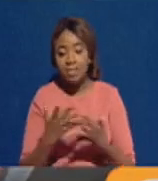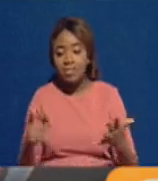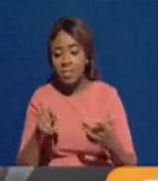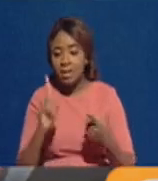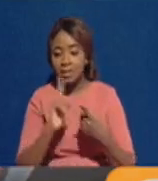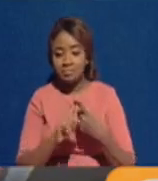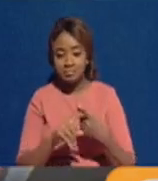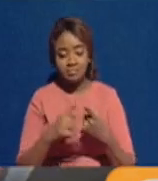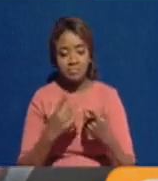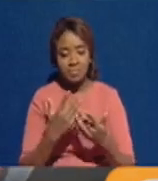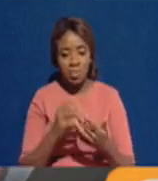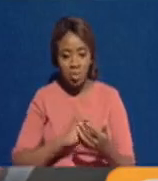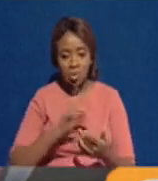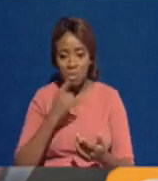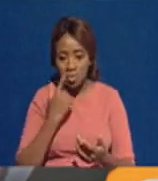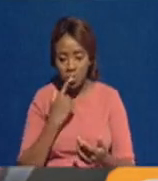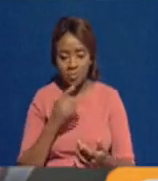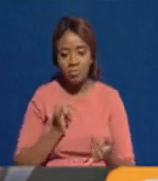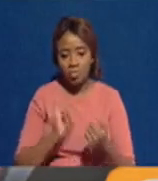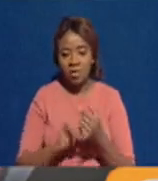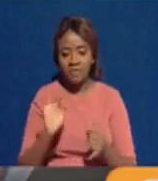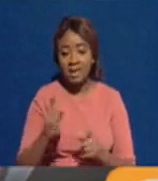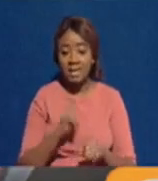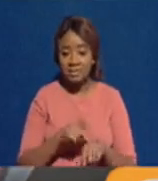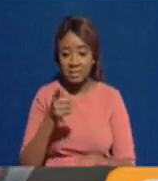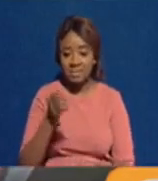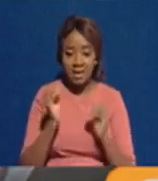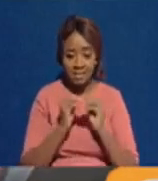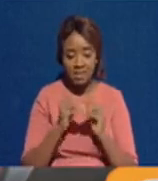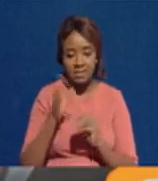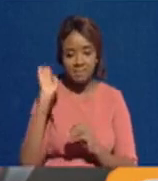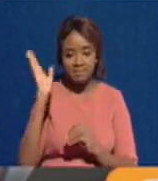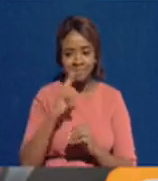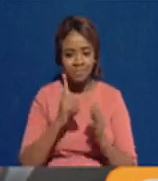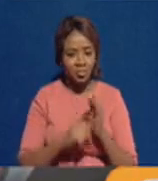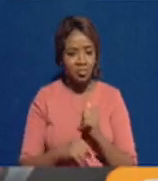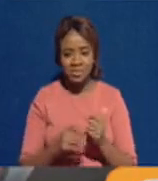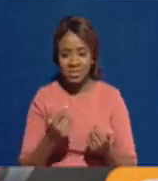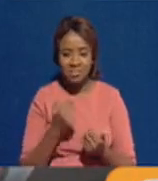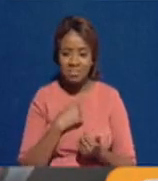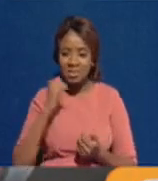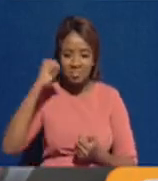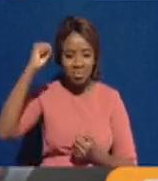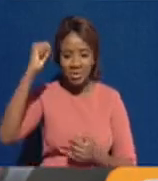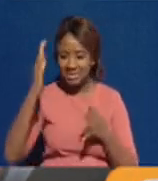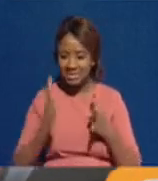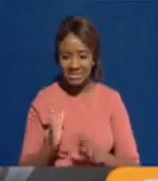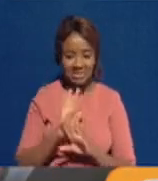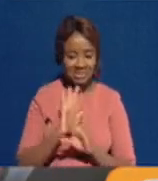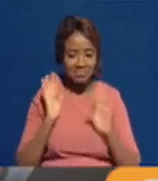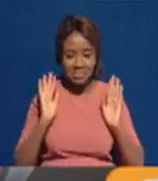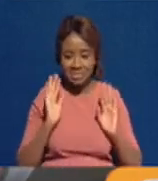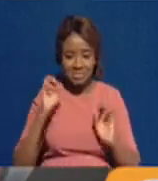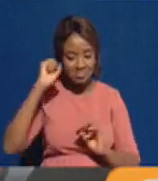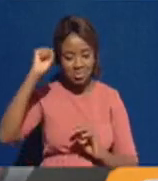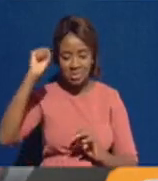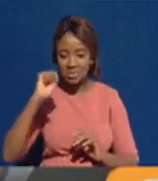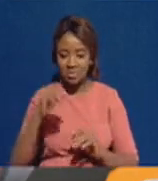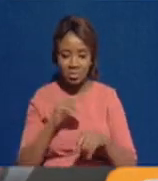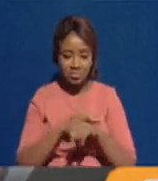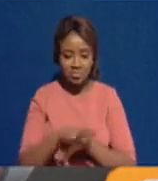Waigwe Kimani. Addressing a news conference, Wa Iria claimed he was a victim of political fights. EACC scored a first-round